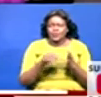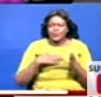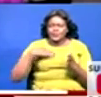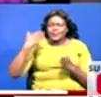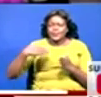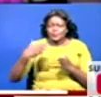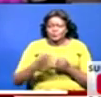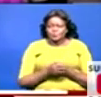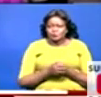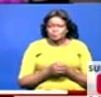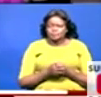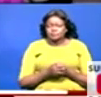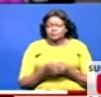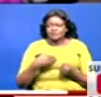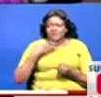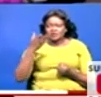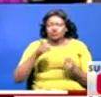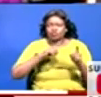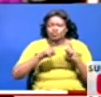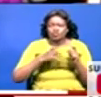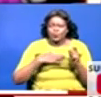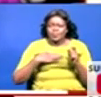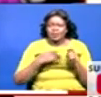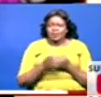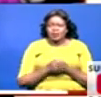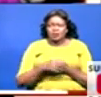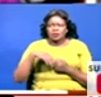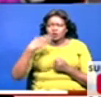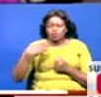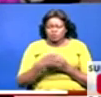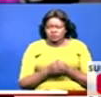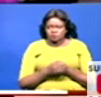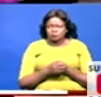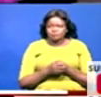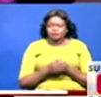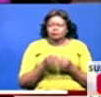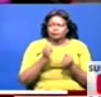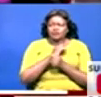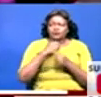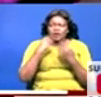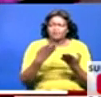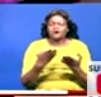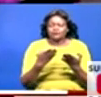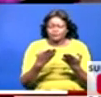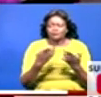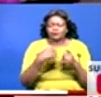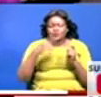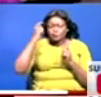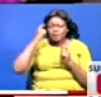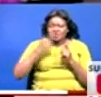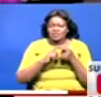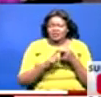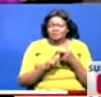having witty answers to our questions, pouring generously from your well of wisdom. Distance is the one